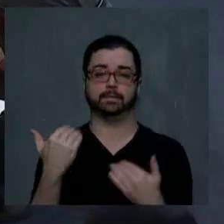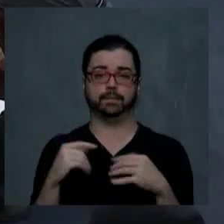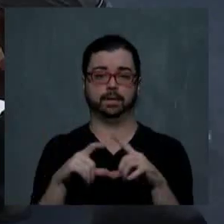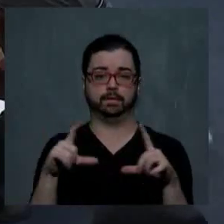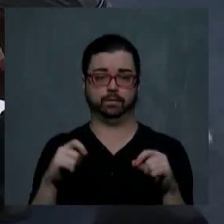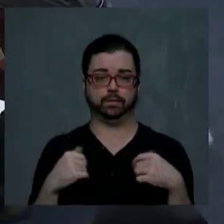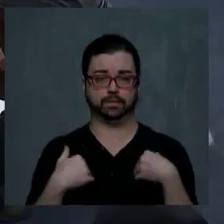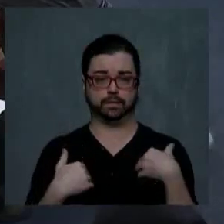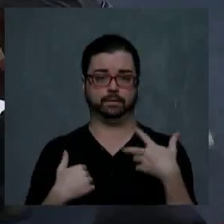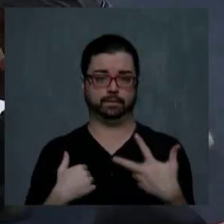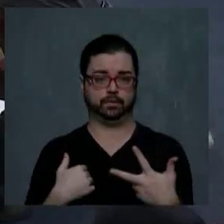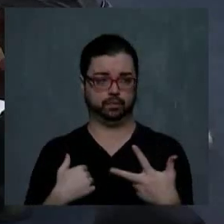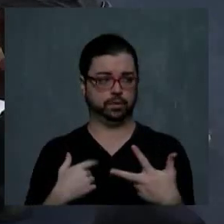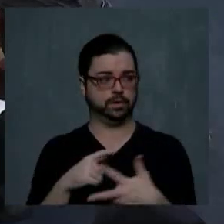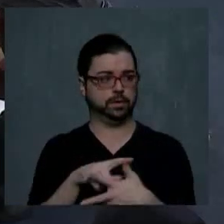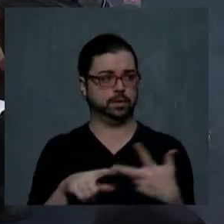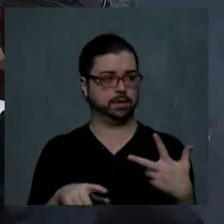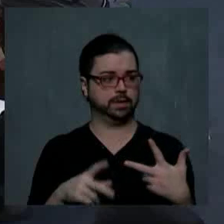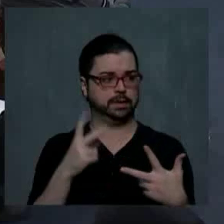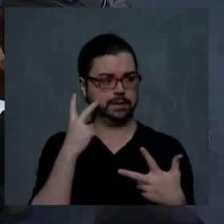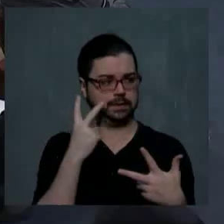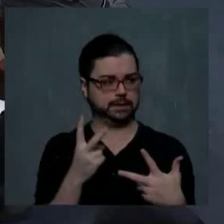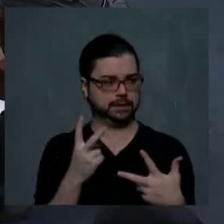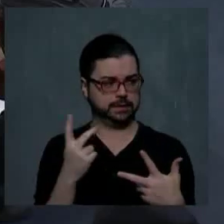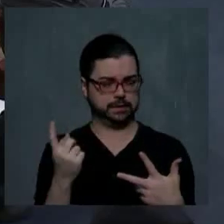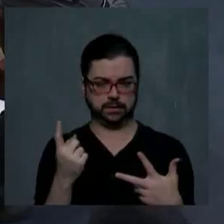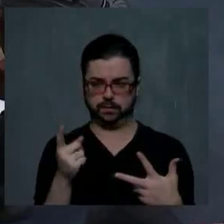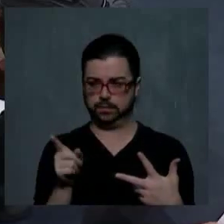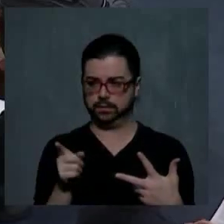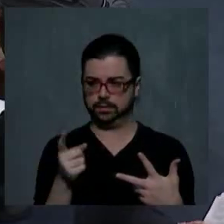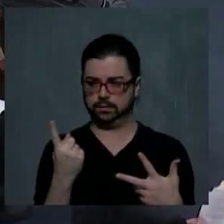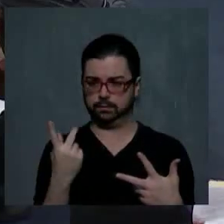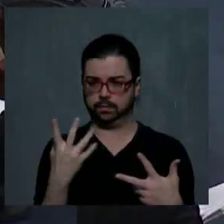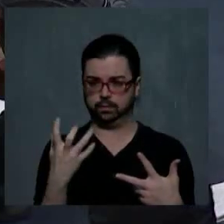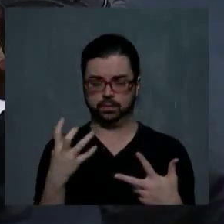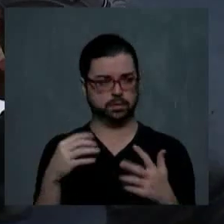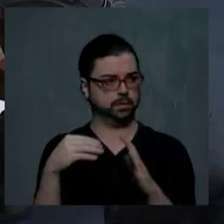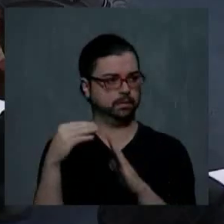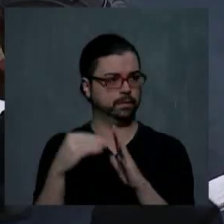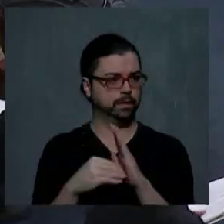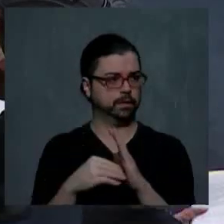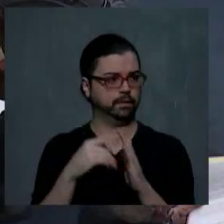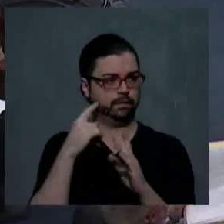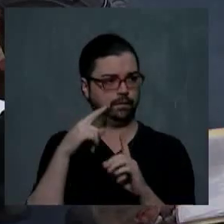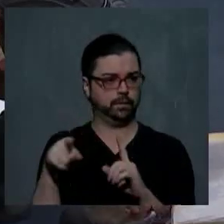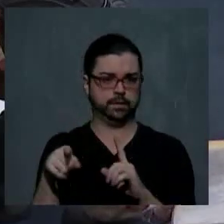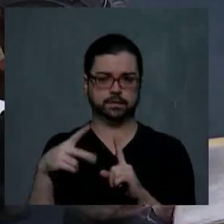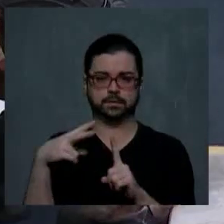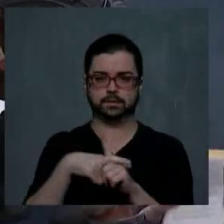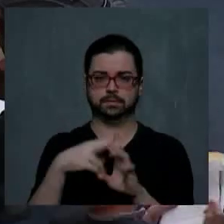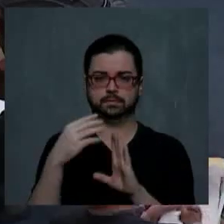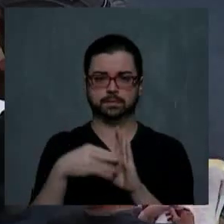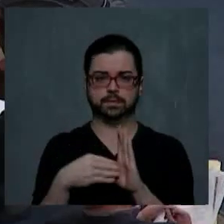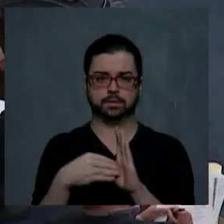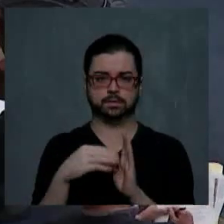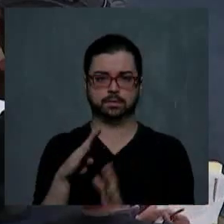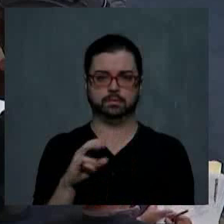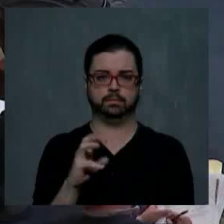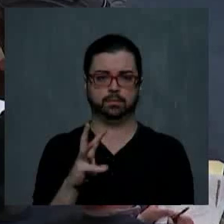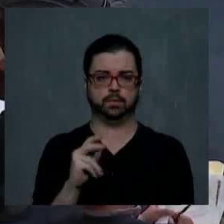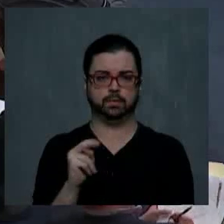regard to this application. I see someone there. Anyone want to fill out a card for this application on Bowman item